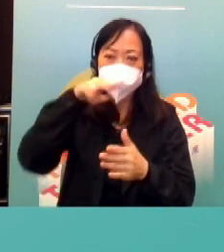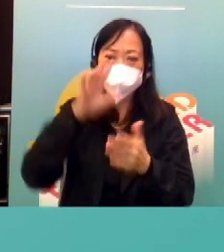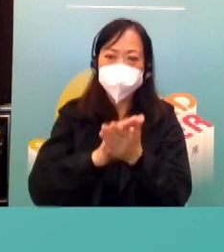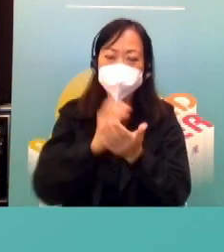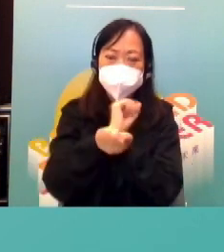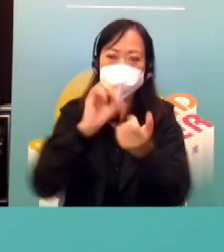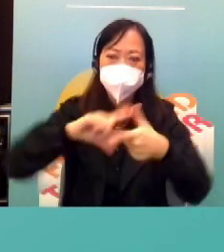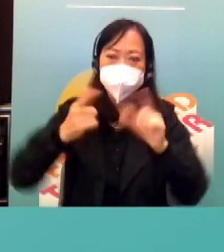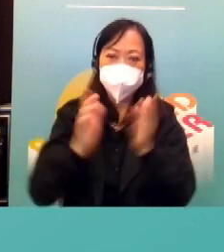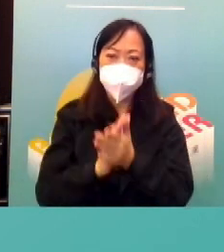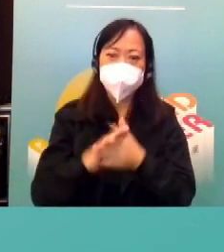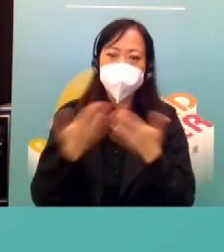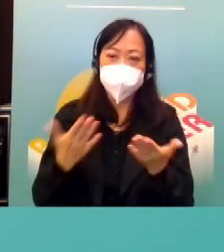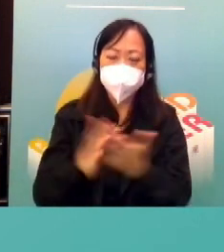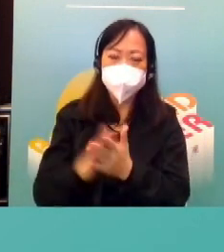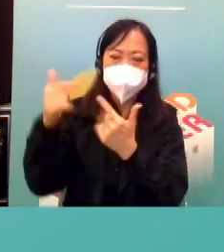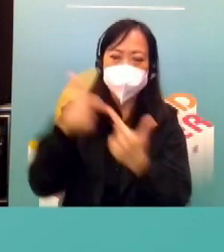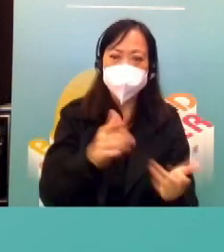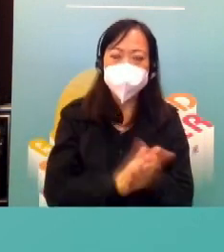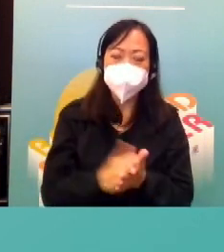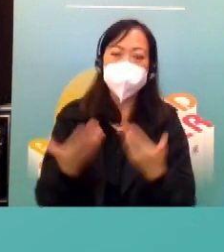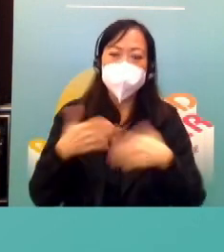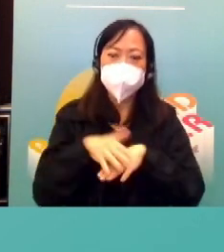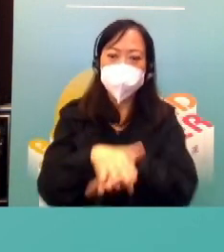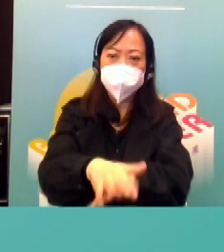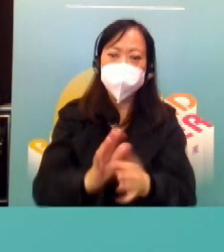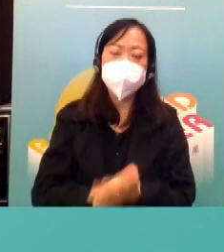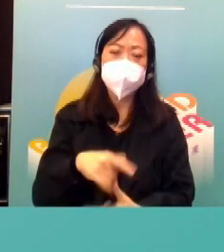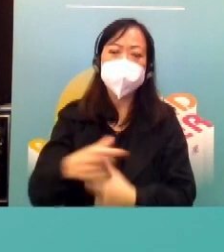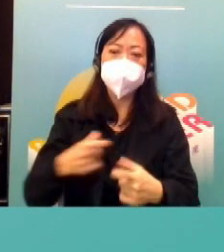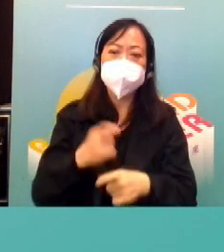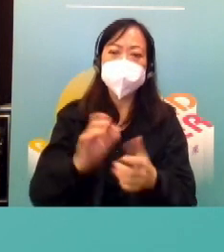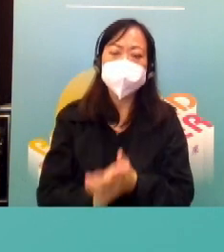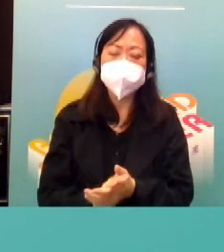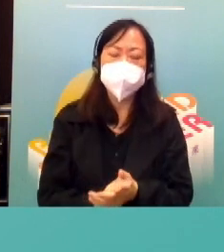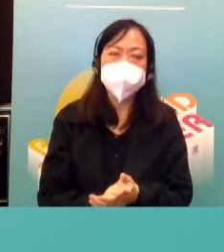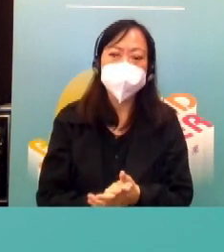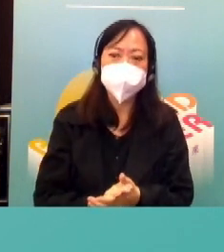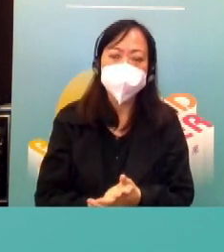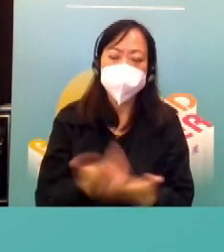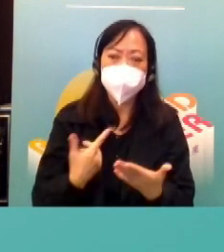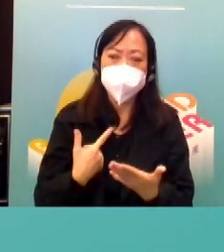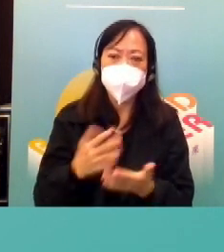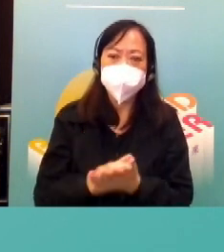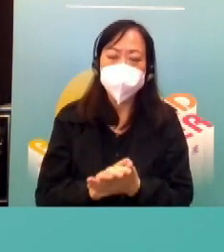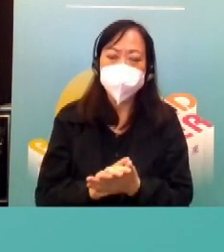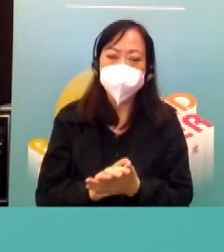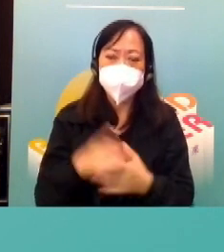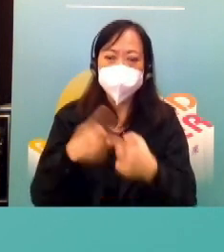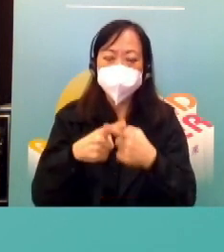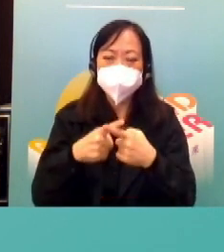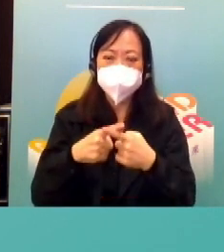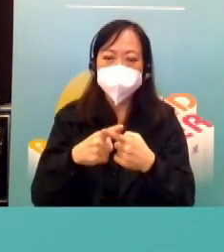and inclusive economy. For us, we think about the kind of two main challenges of our generation, the